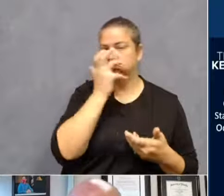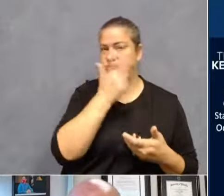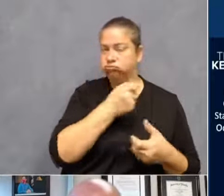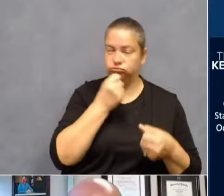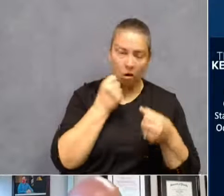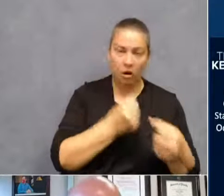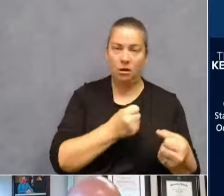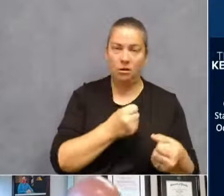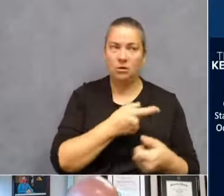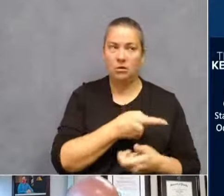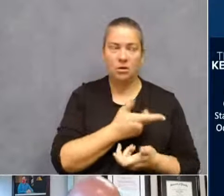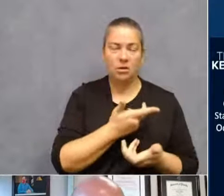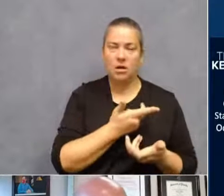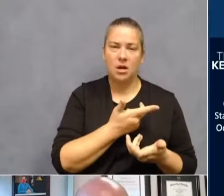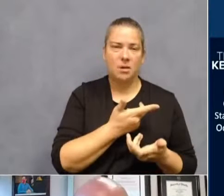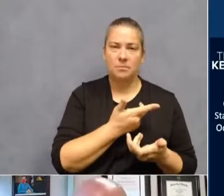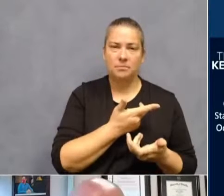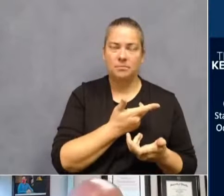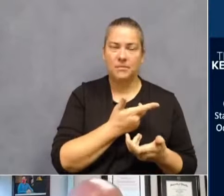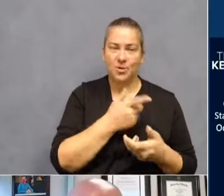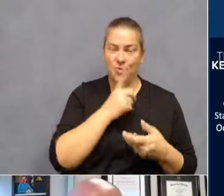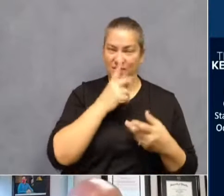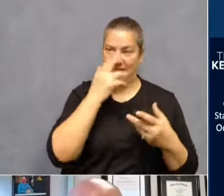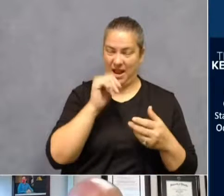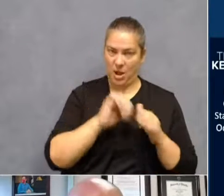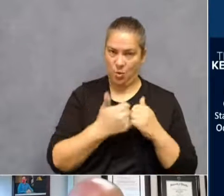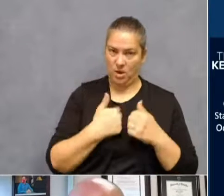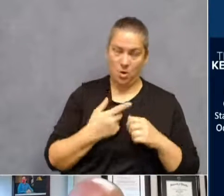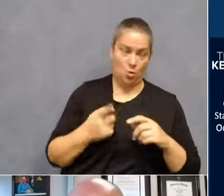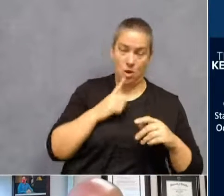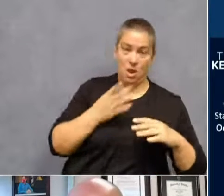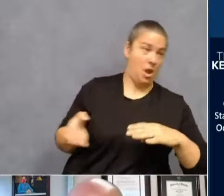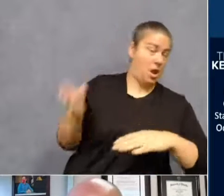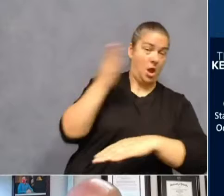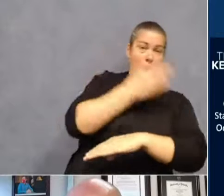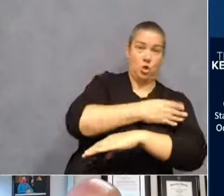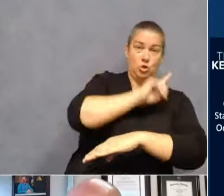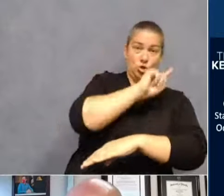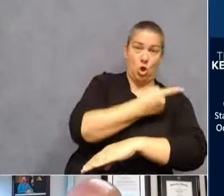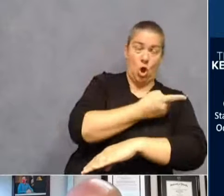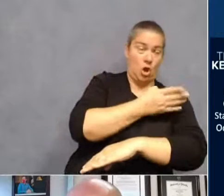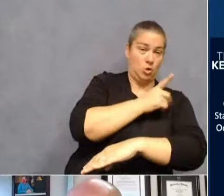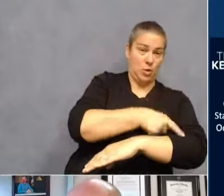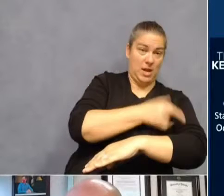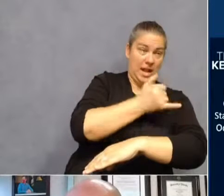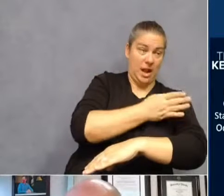to where we've come from where we were in the spring and early summer.